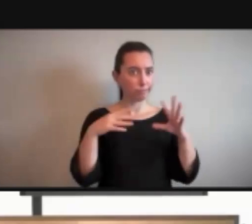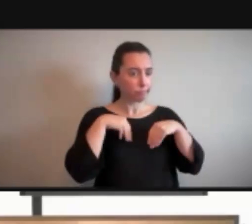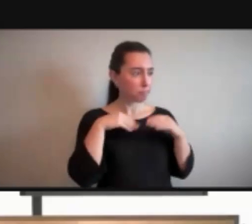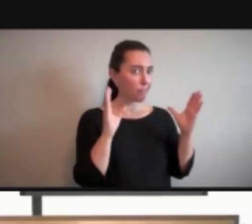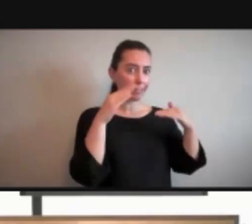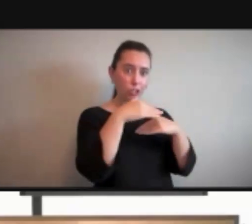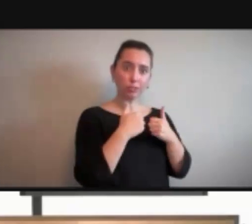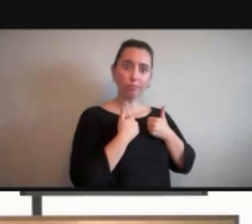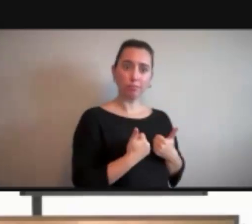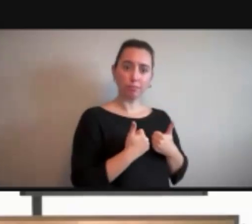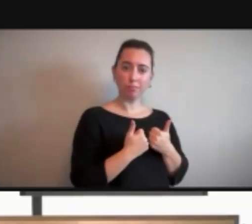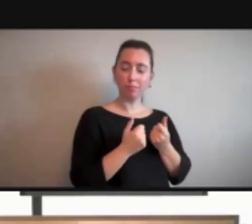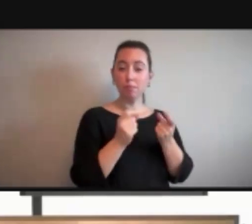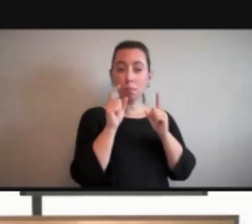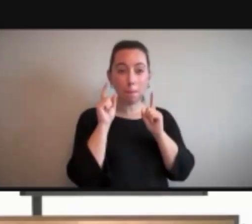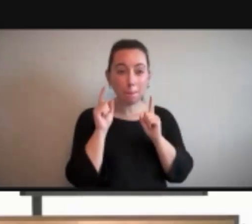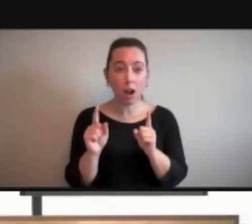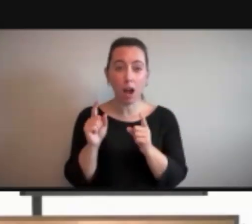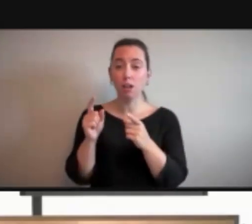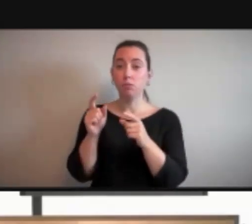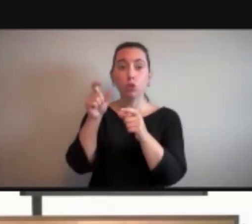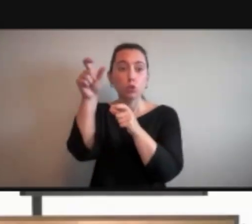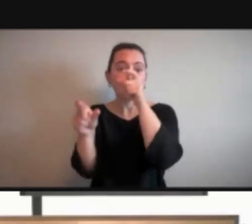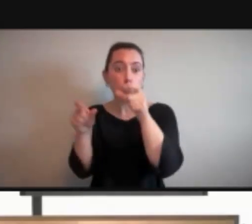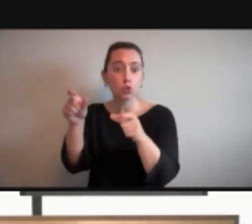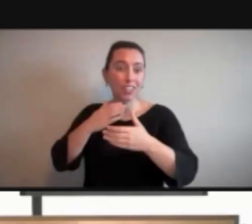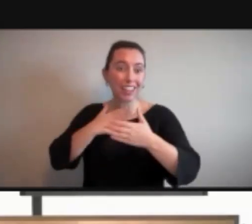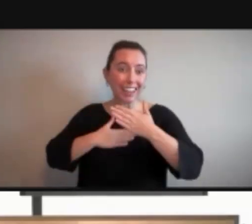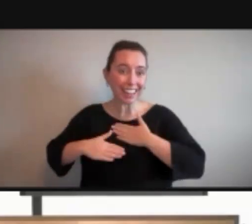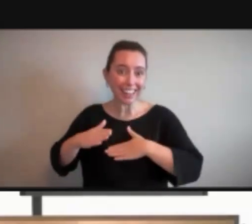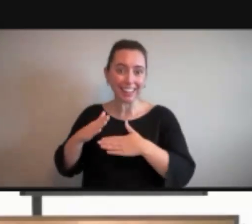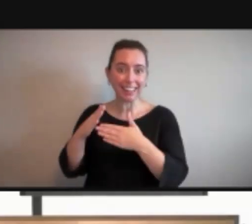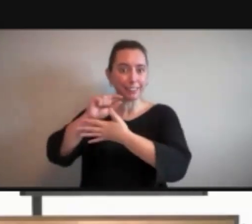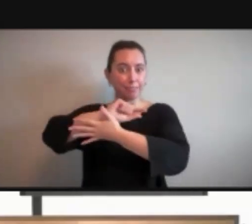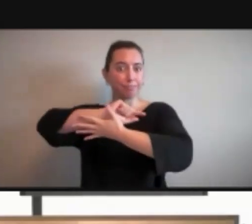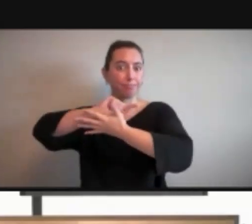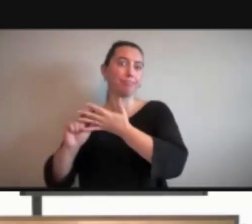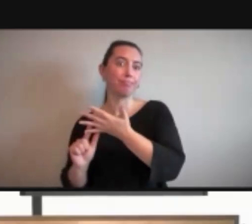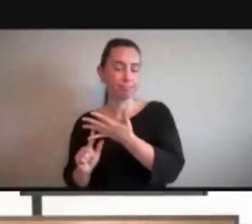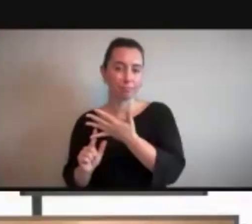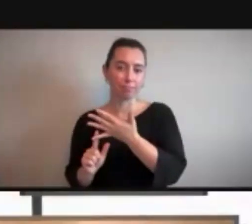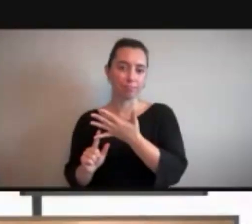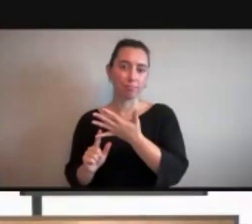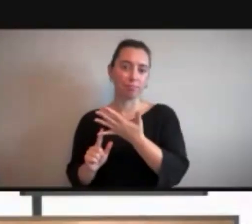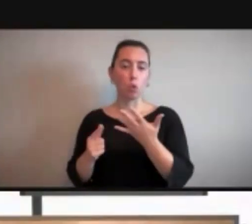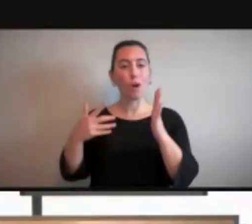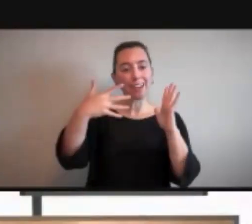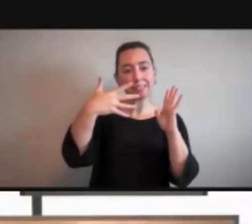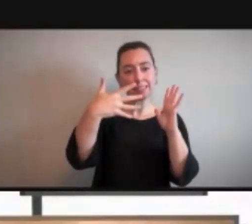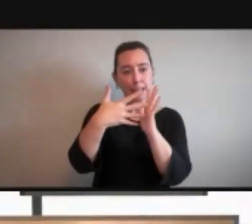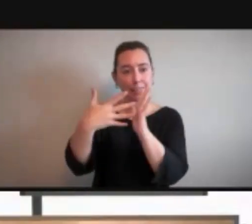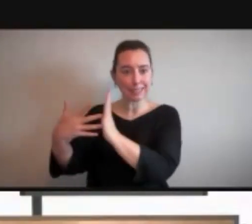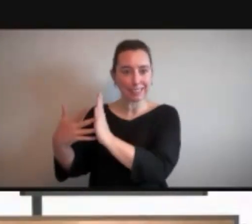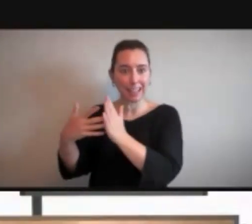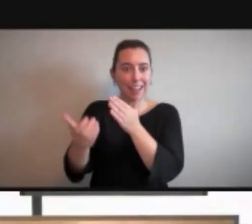when it comes to the list of user needs, okay. When it comes to the list of user needs or the testing